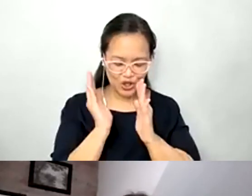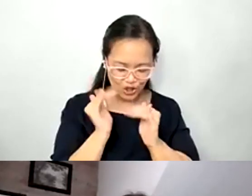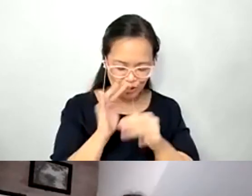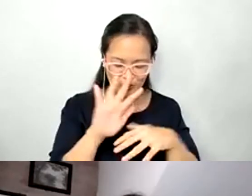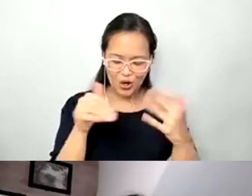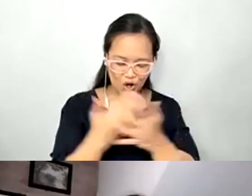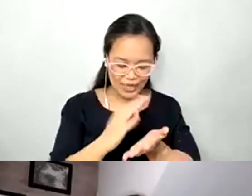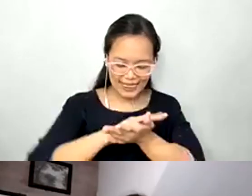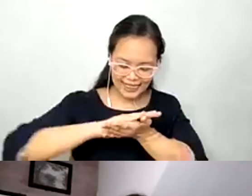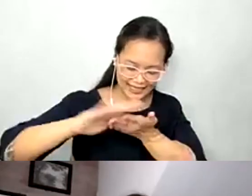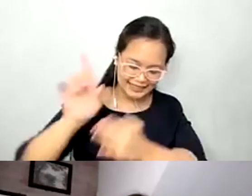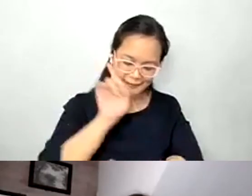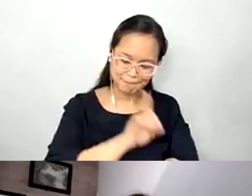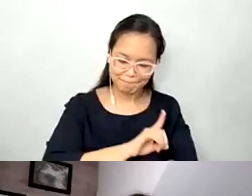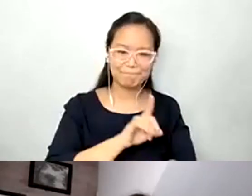out well.